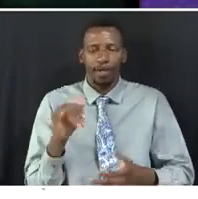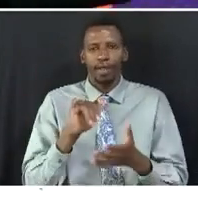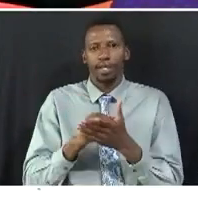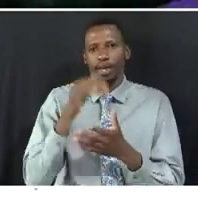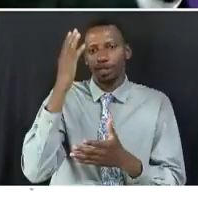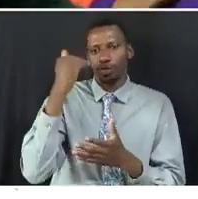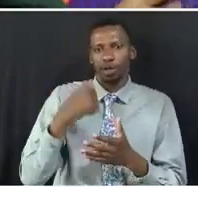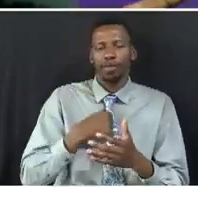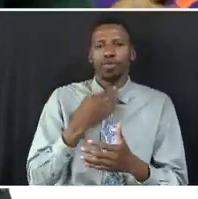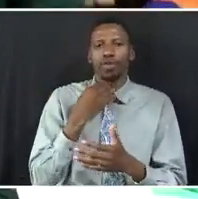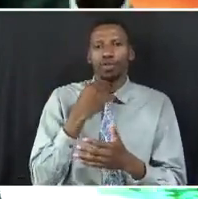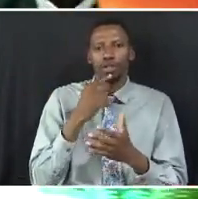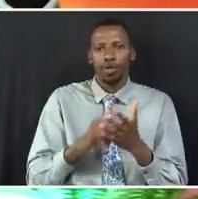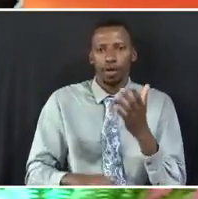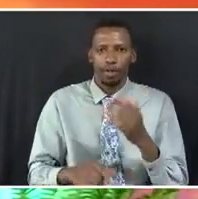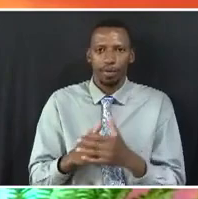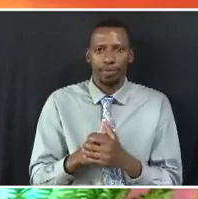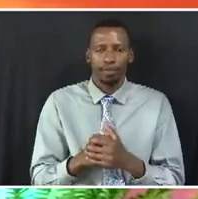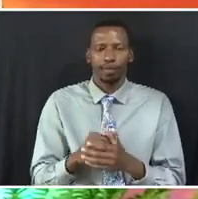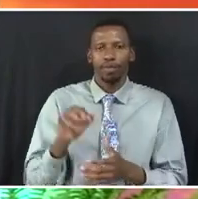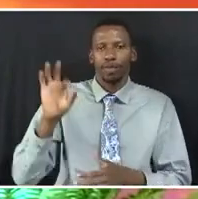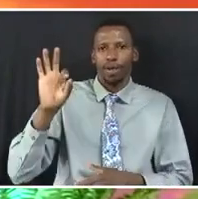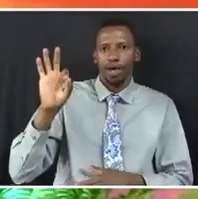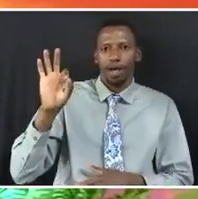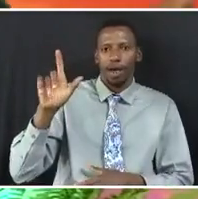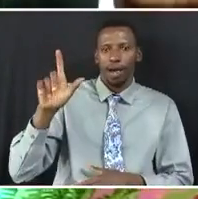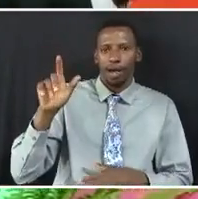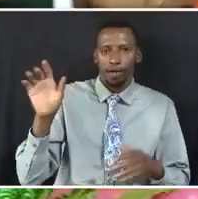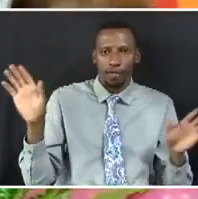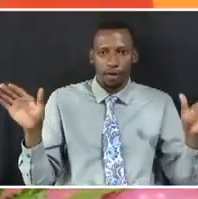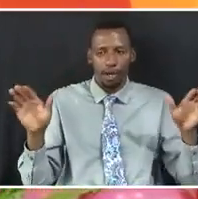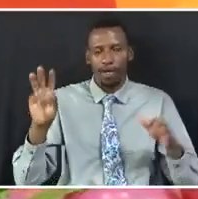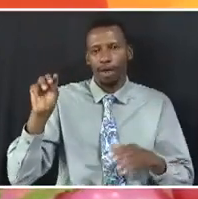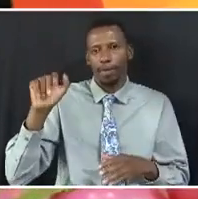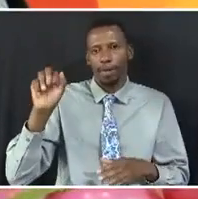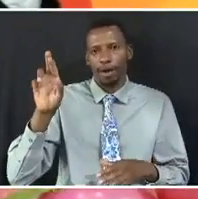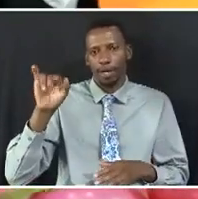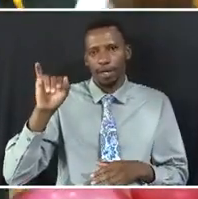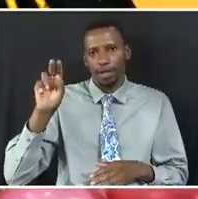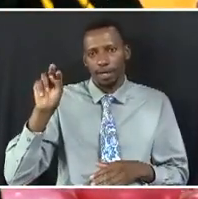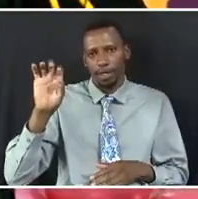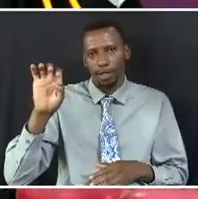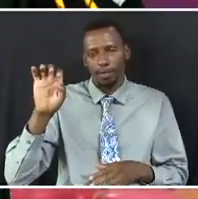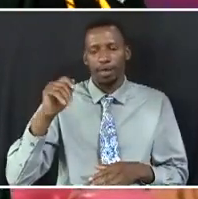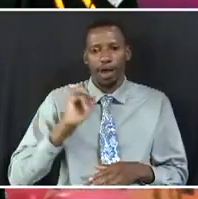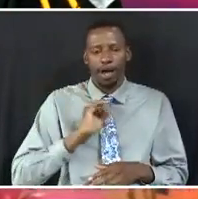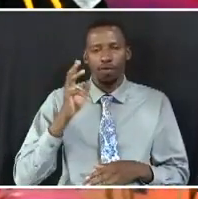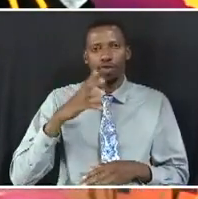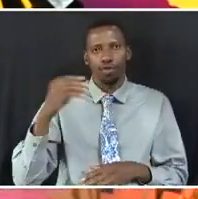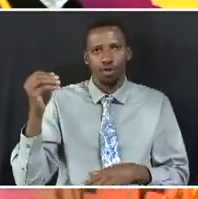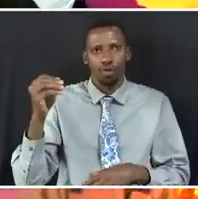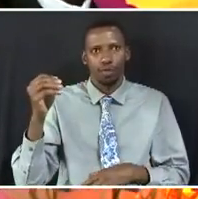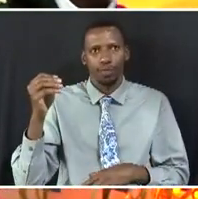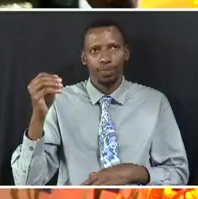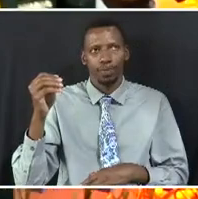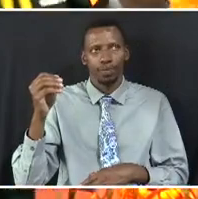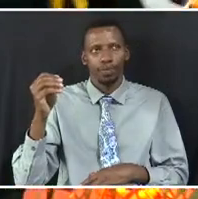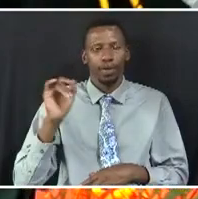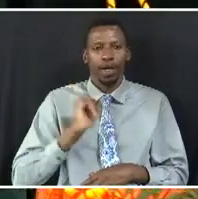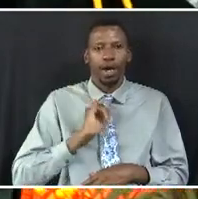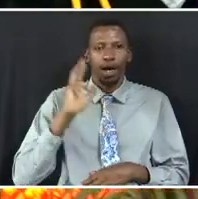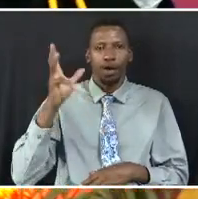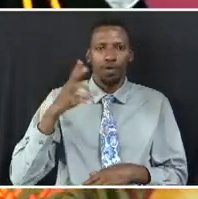flying Marines, I will go. When I say I'll go with Jesus. Flying Marines,